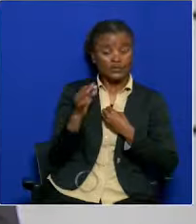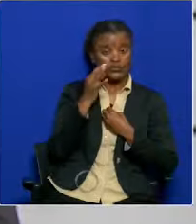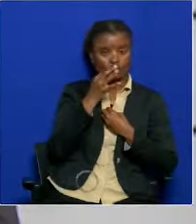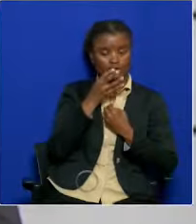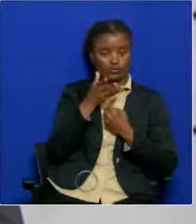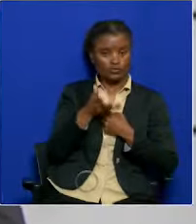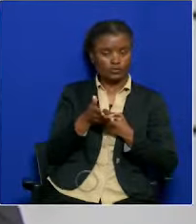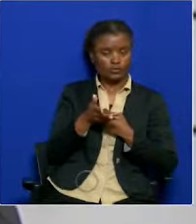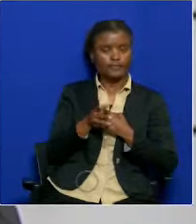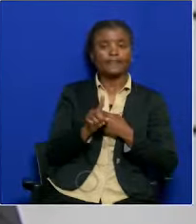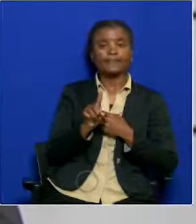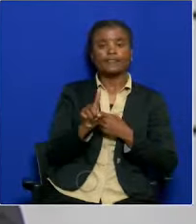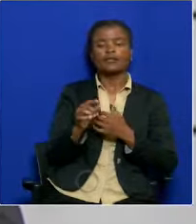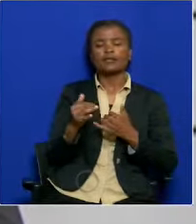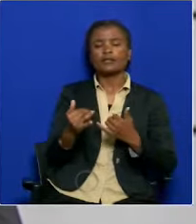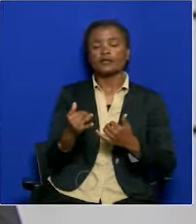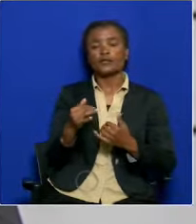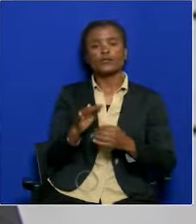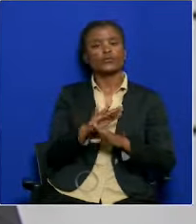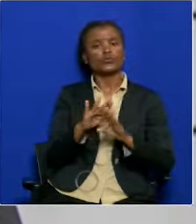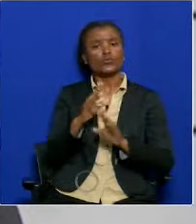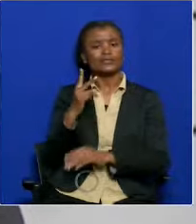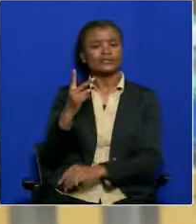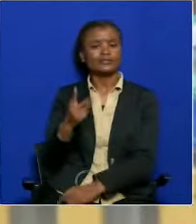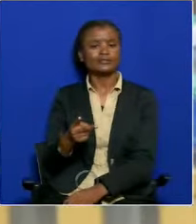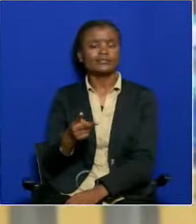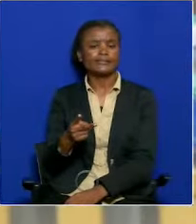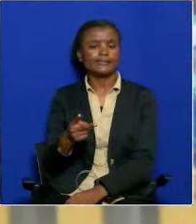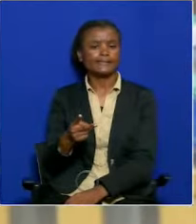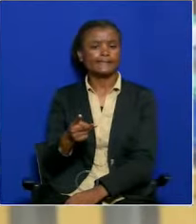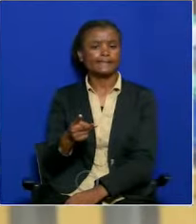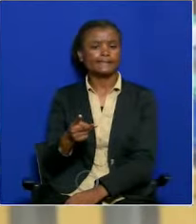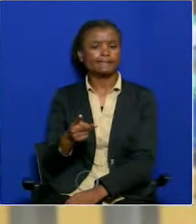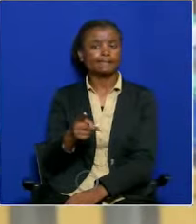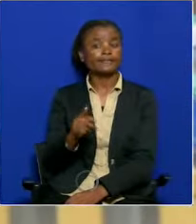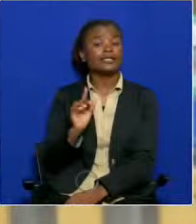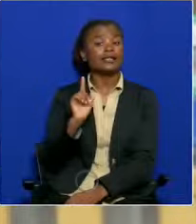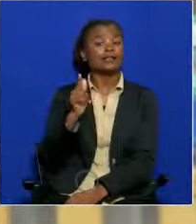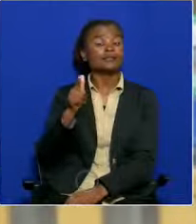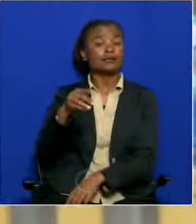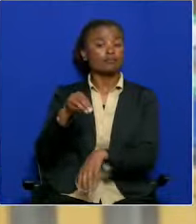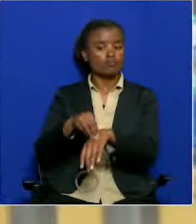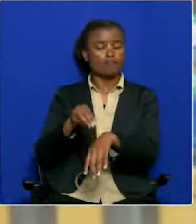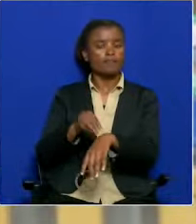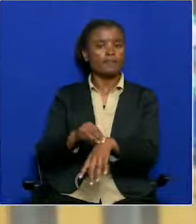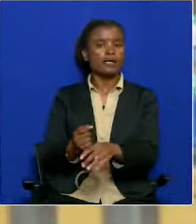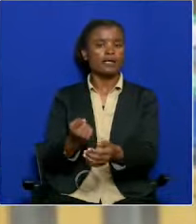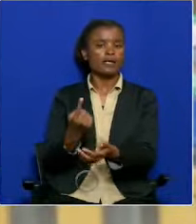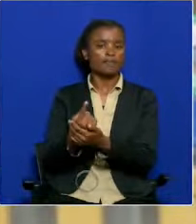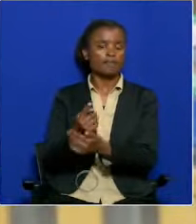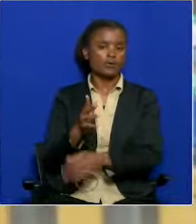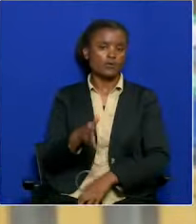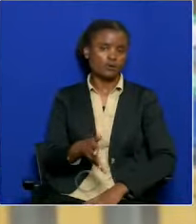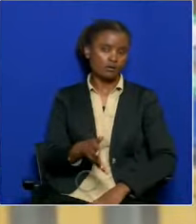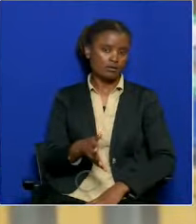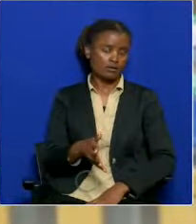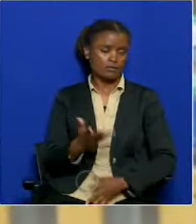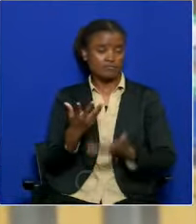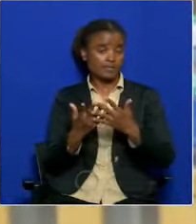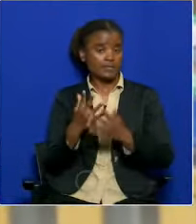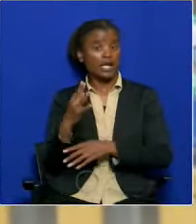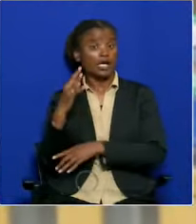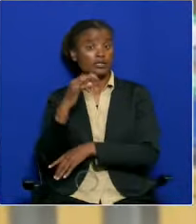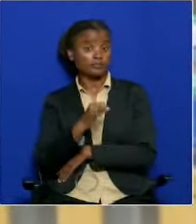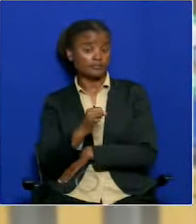see the potential problem that it creates, even if it's just a perception, that your